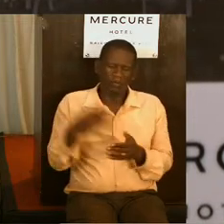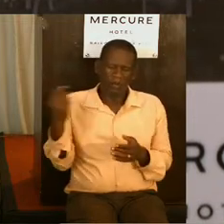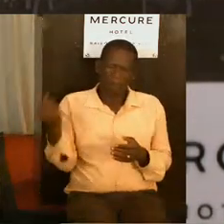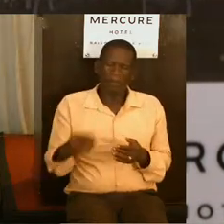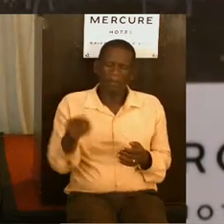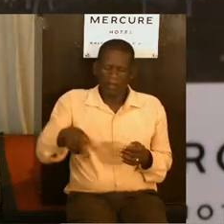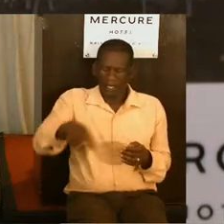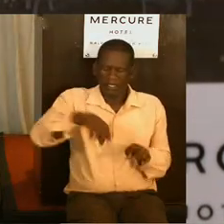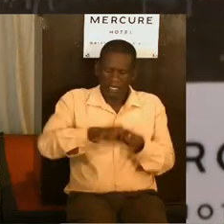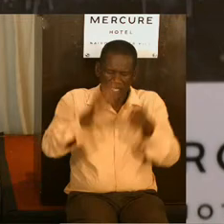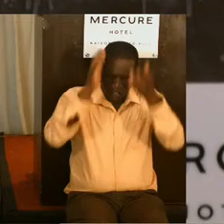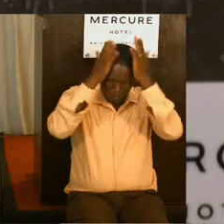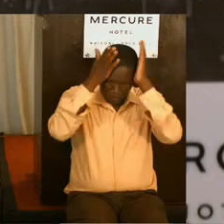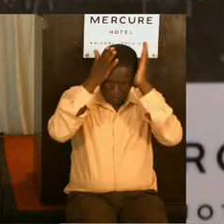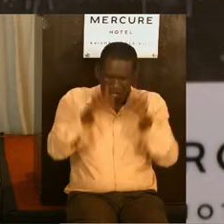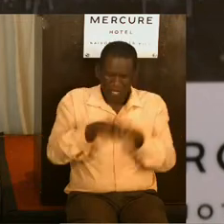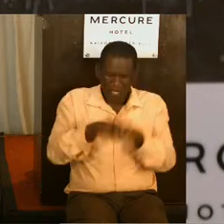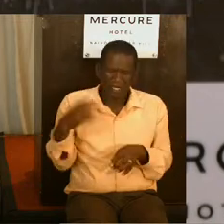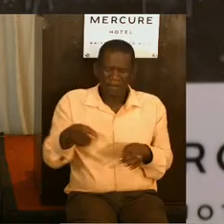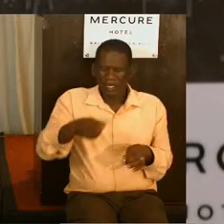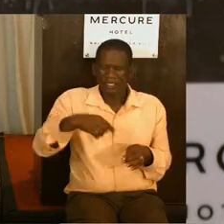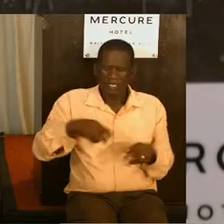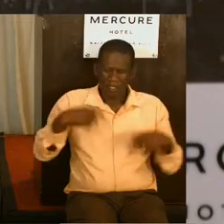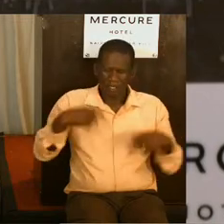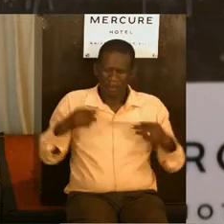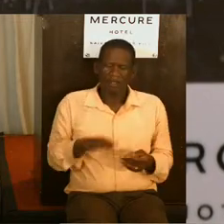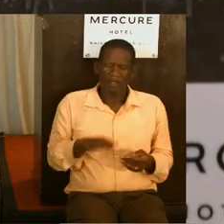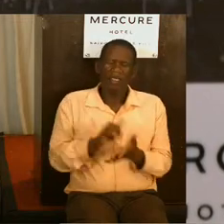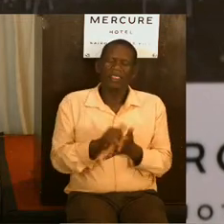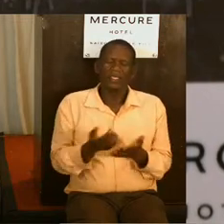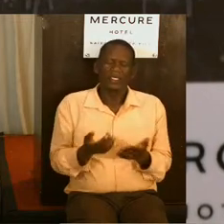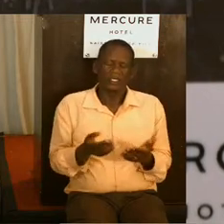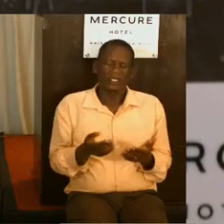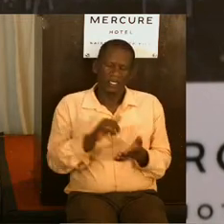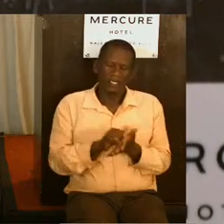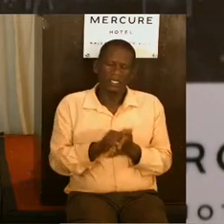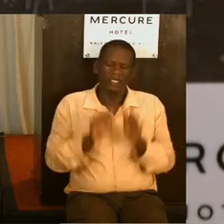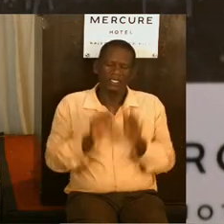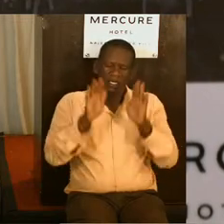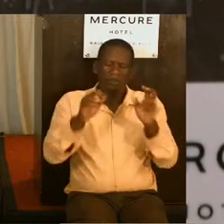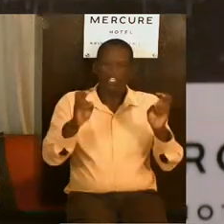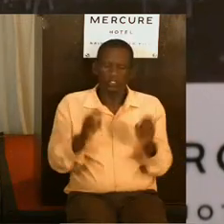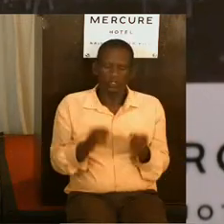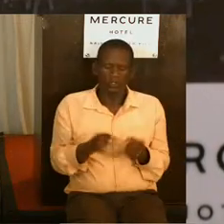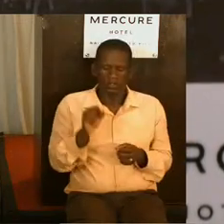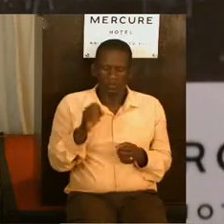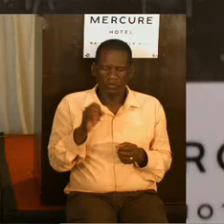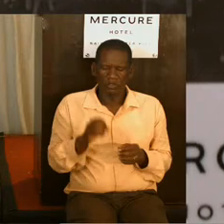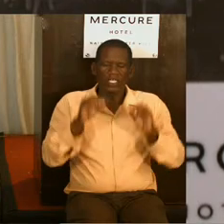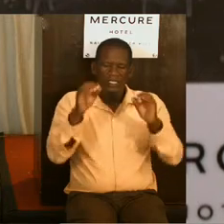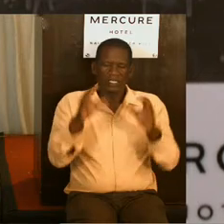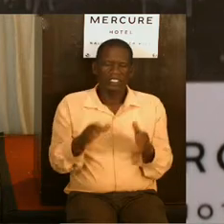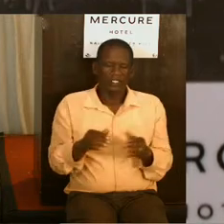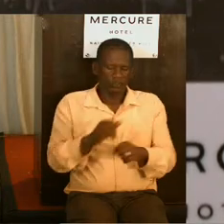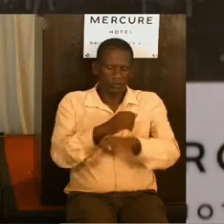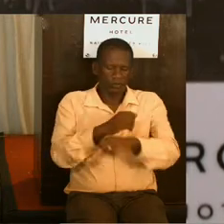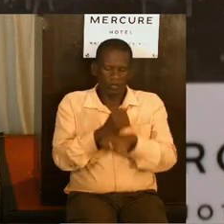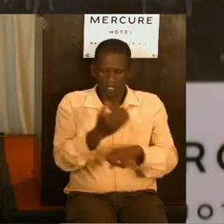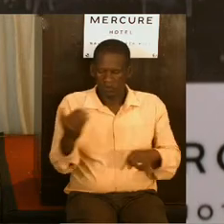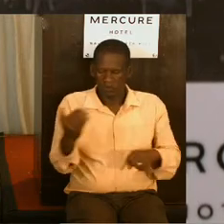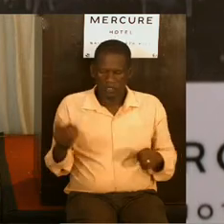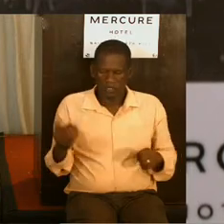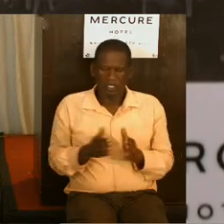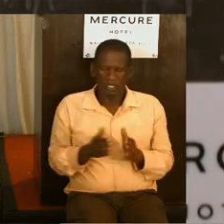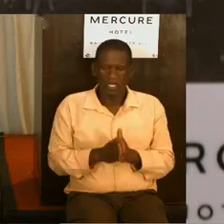like donkeys let them beat us like human beings you know that's a very critical issue so teachers who protect children